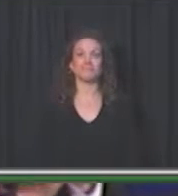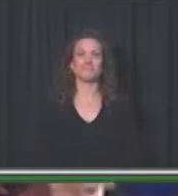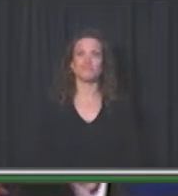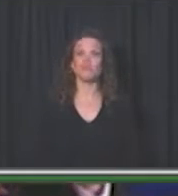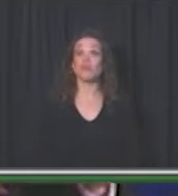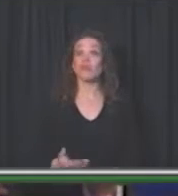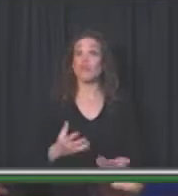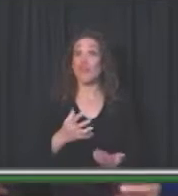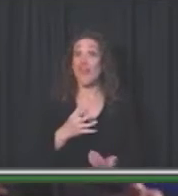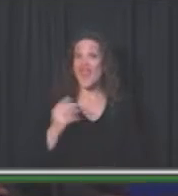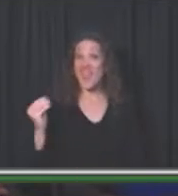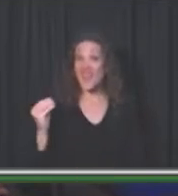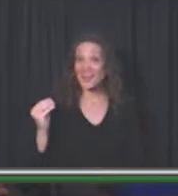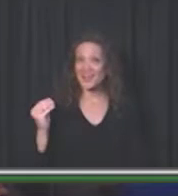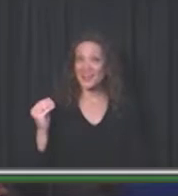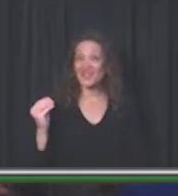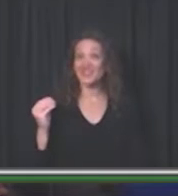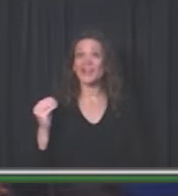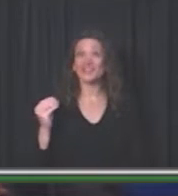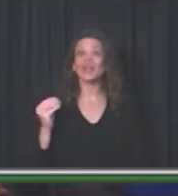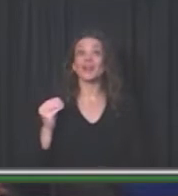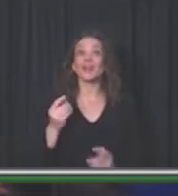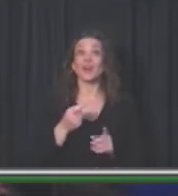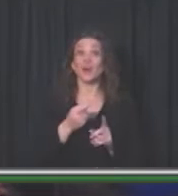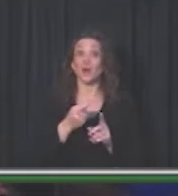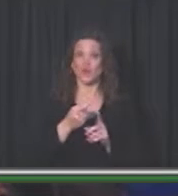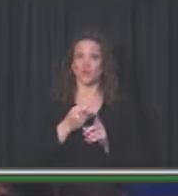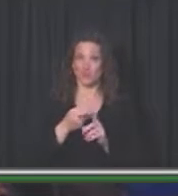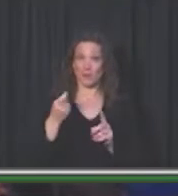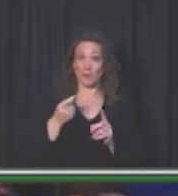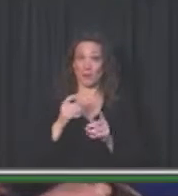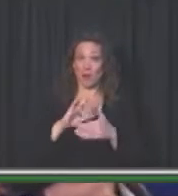And with the help of the speech pathologist,